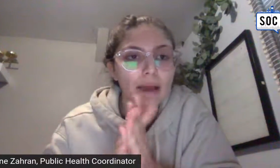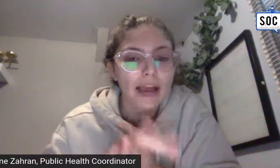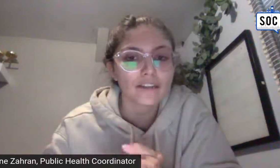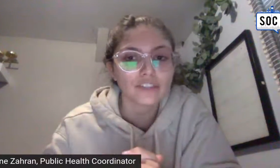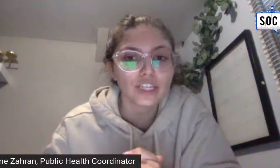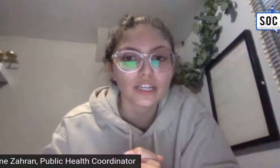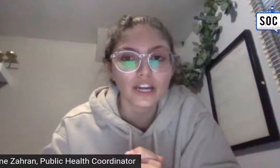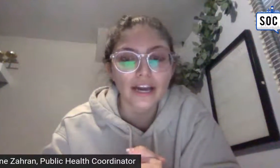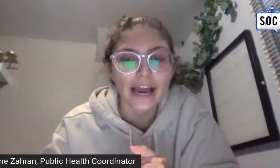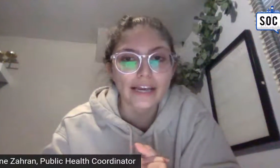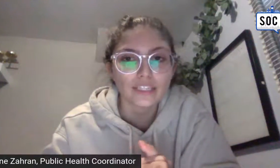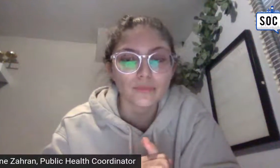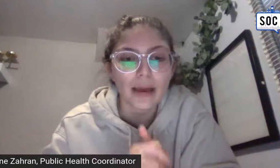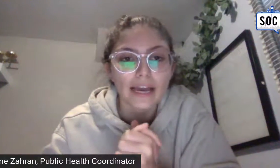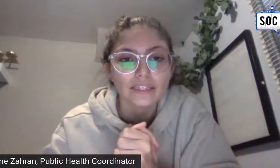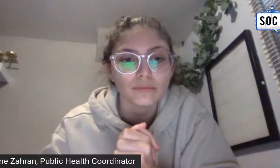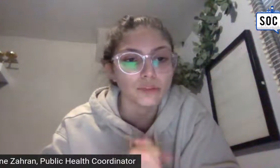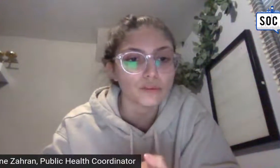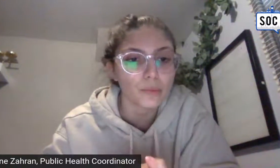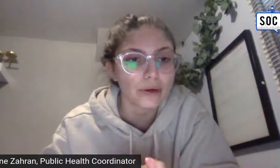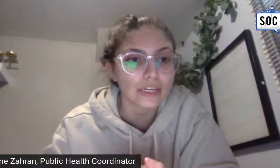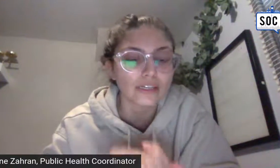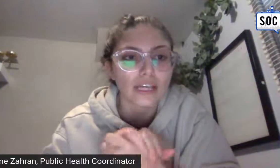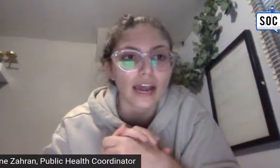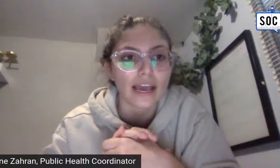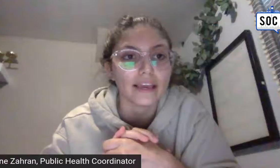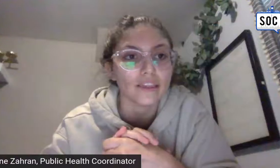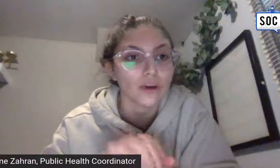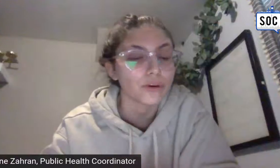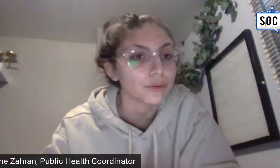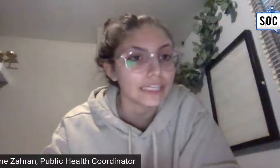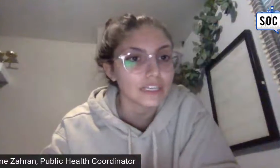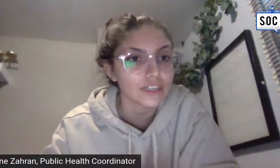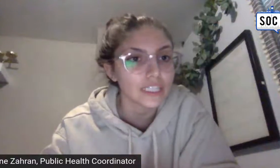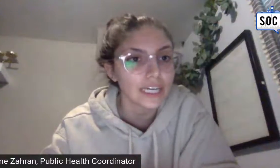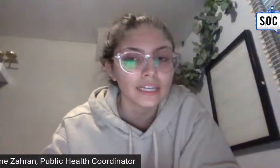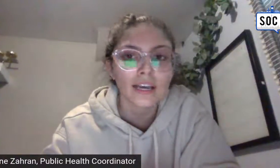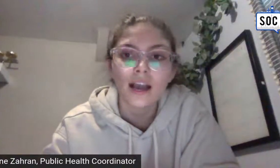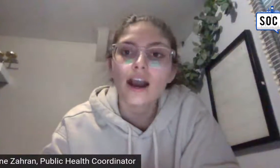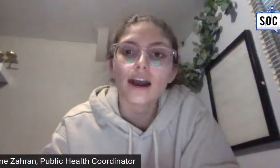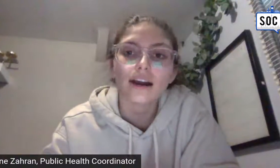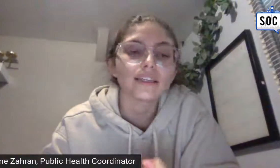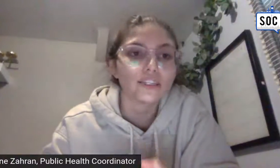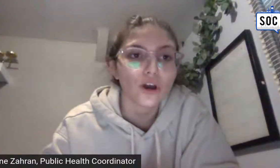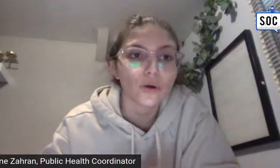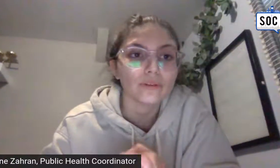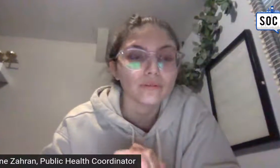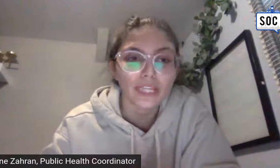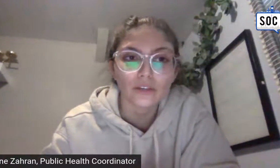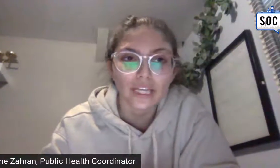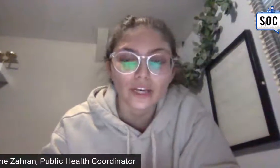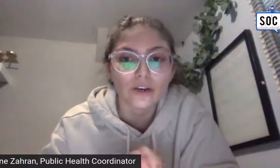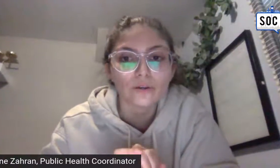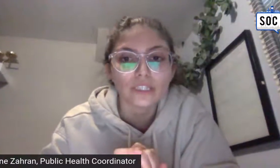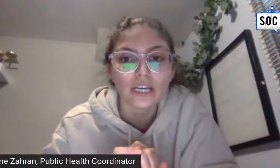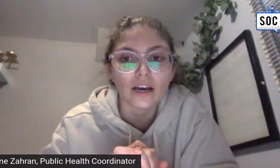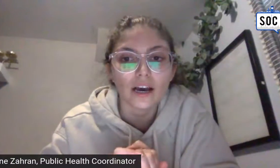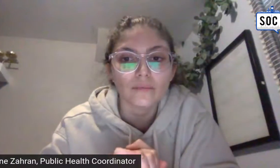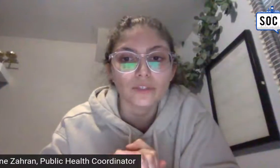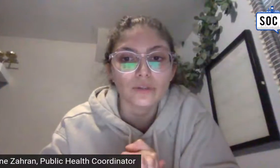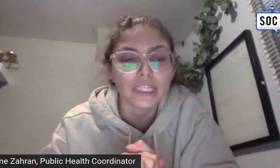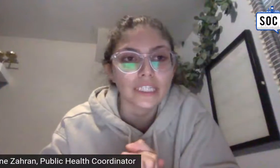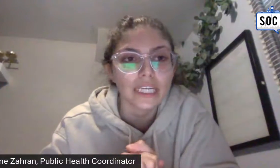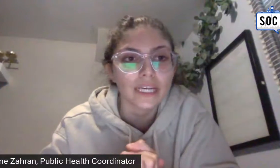that come after that are asked by some news reporters that I thought were really interesting. So take a look at those